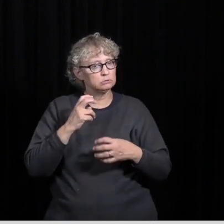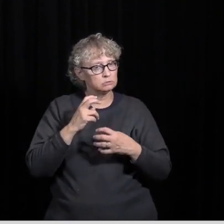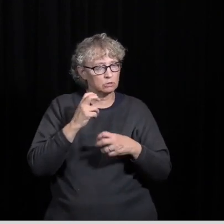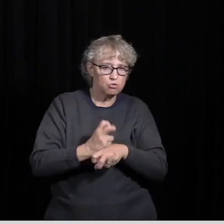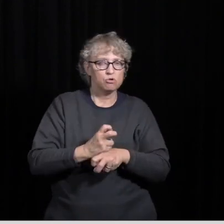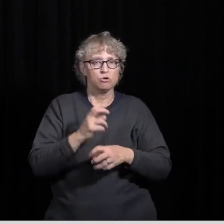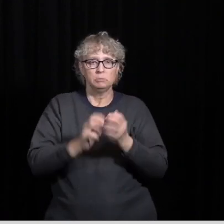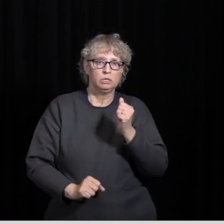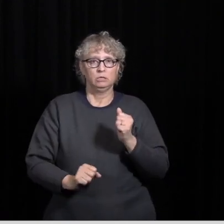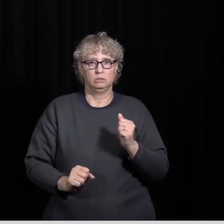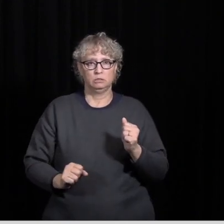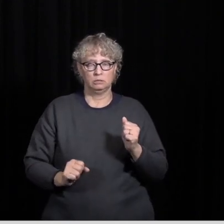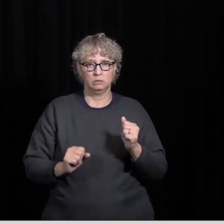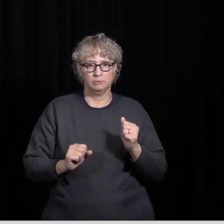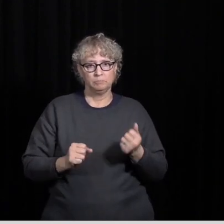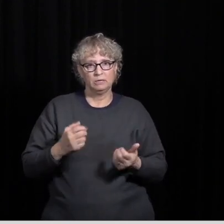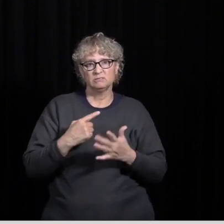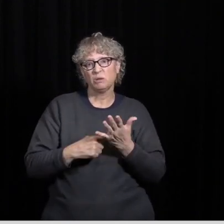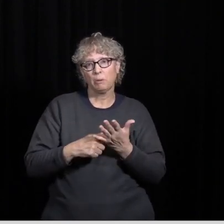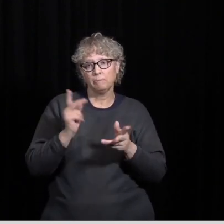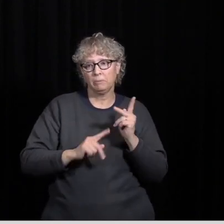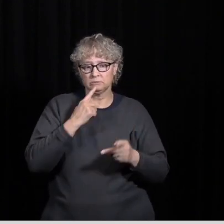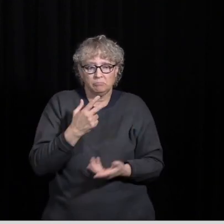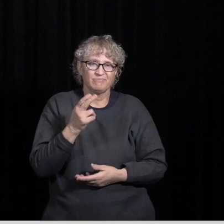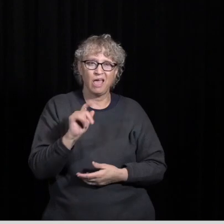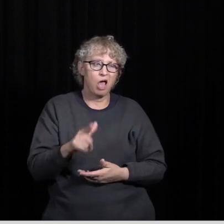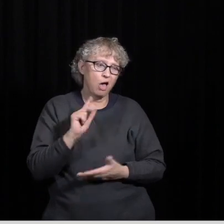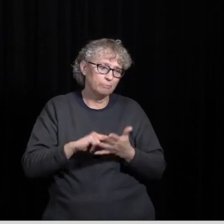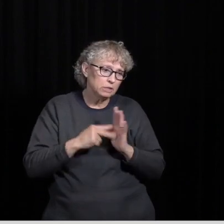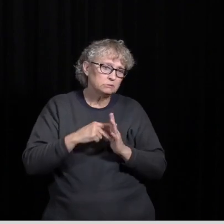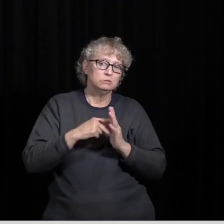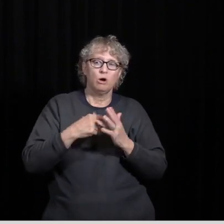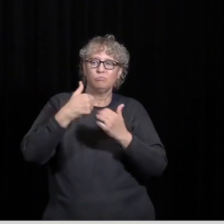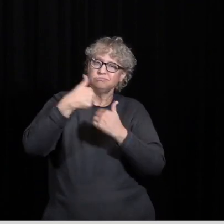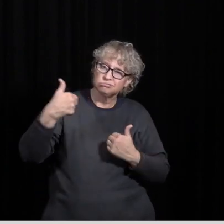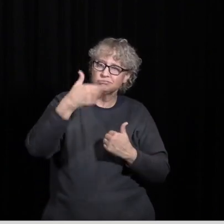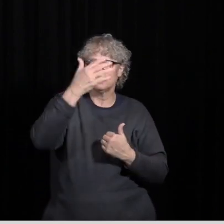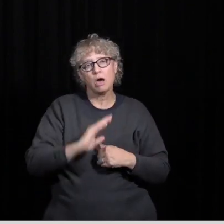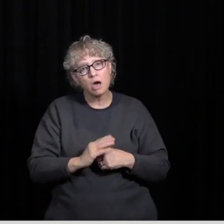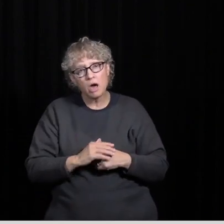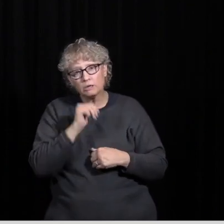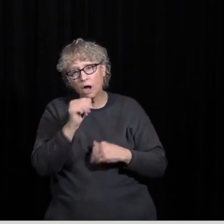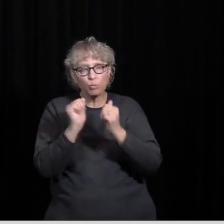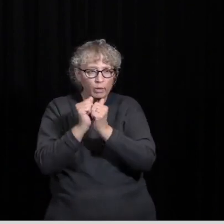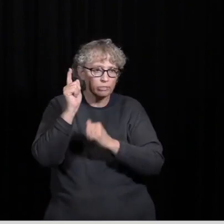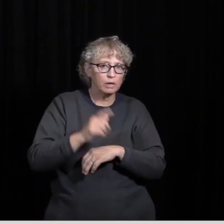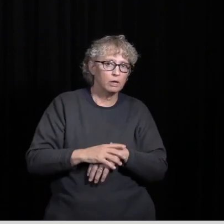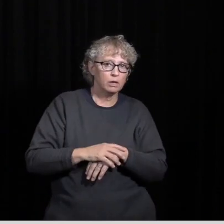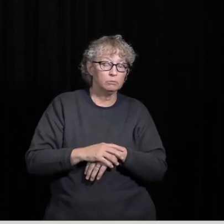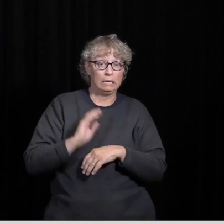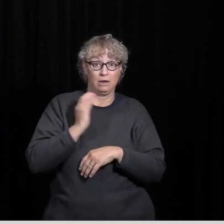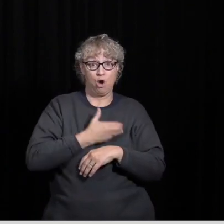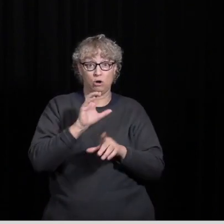that, oh, well, you know, hell is just being away from God or being out of his presence. Or you know what we've done in